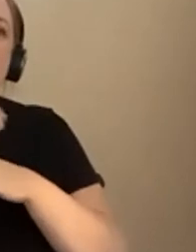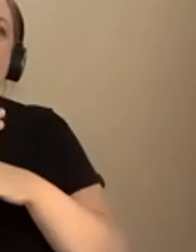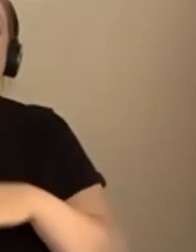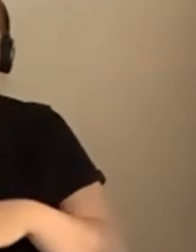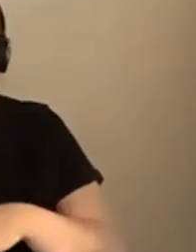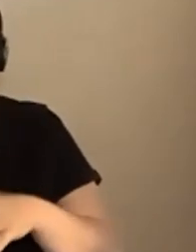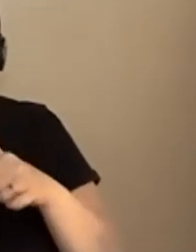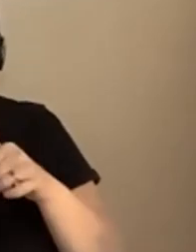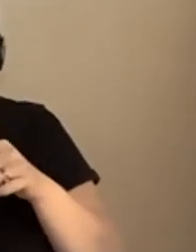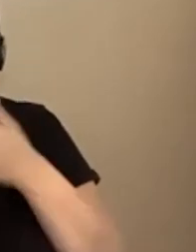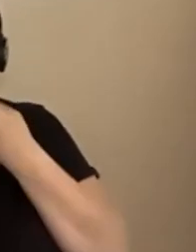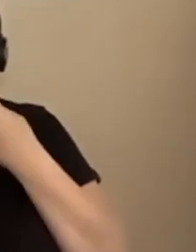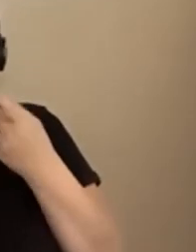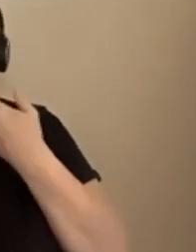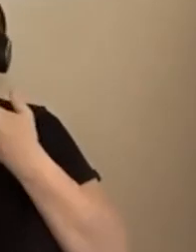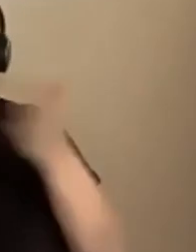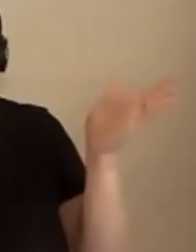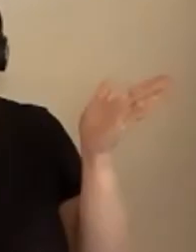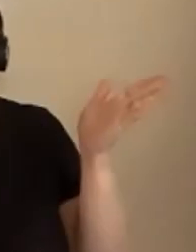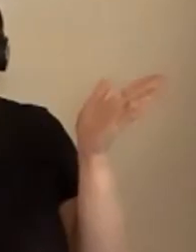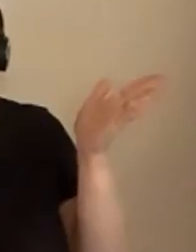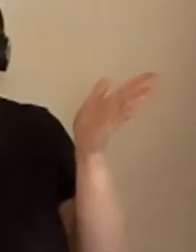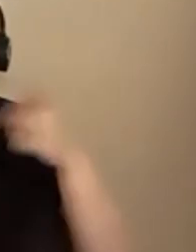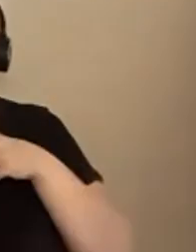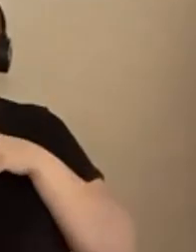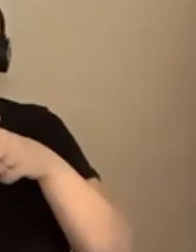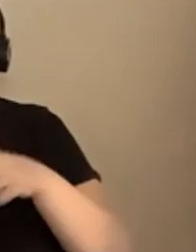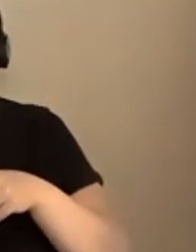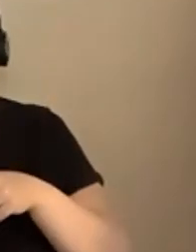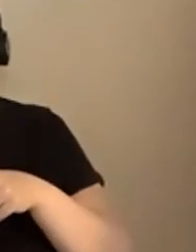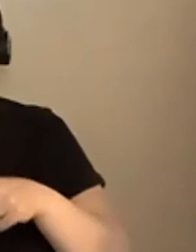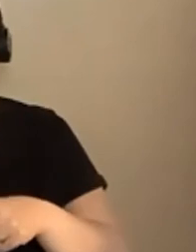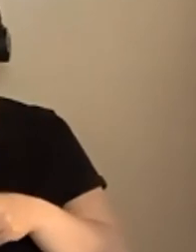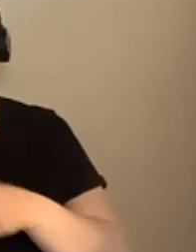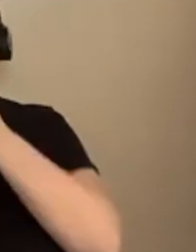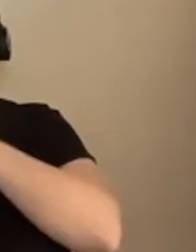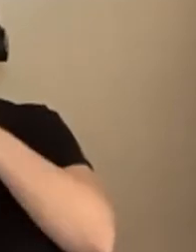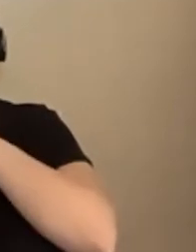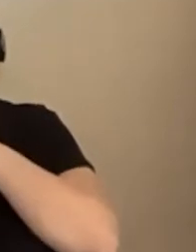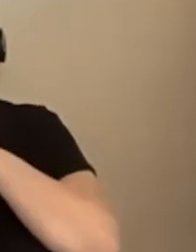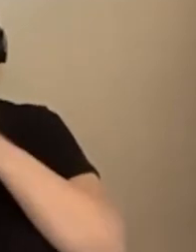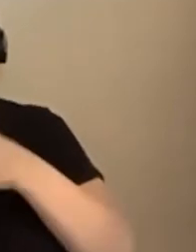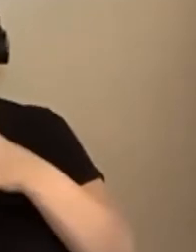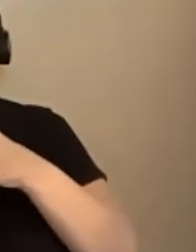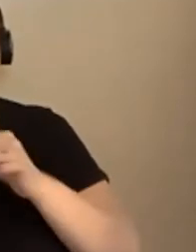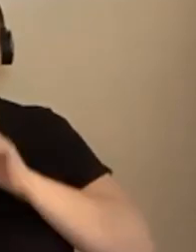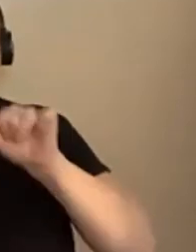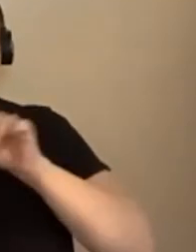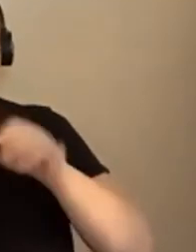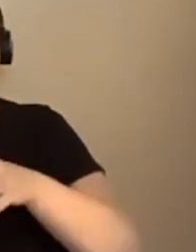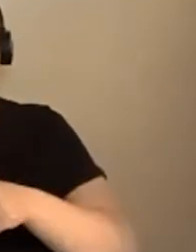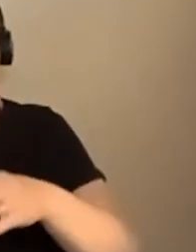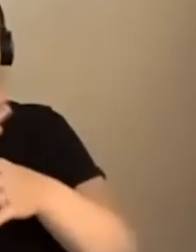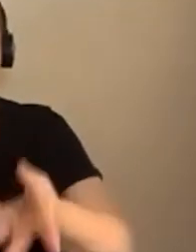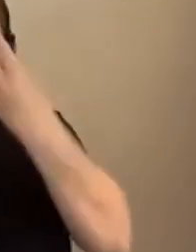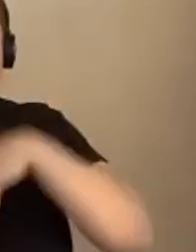openly sharing your ideas, your personal history, and revealing about the collaborative processes within your work. I've learned so